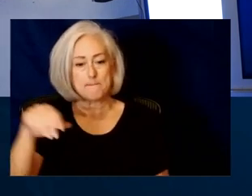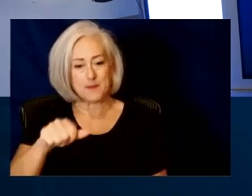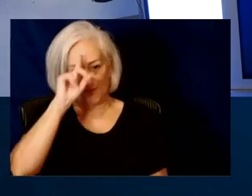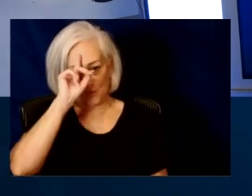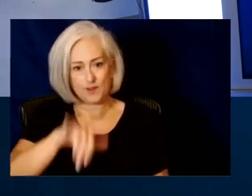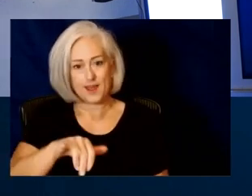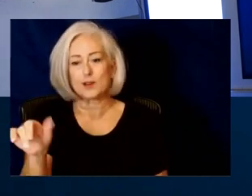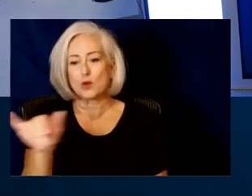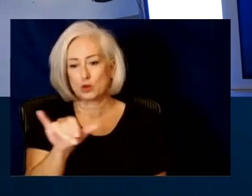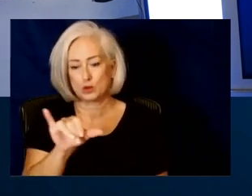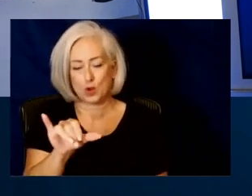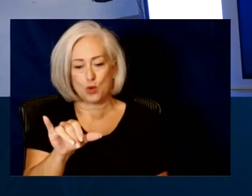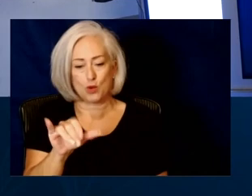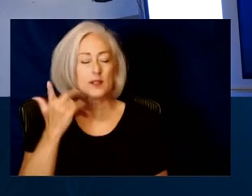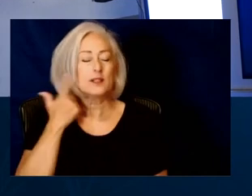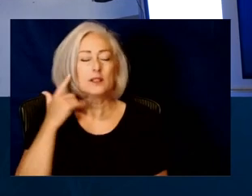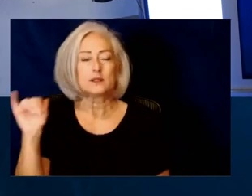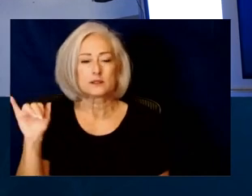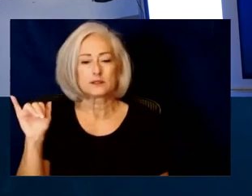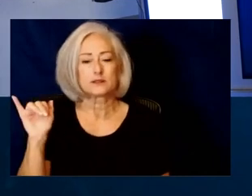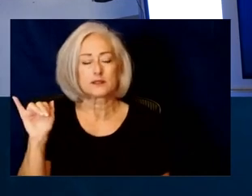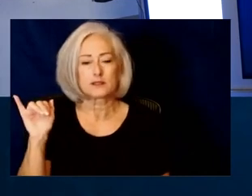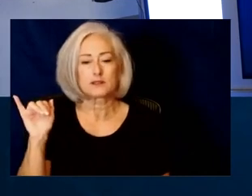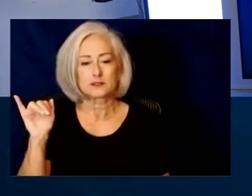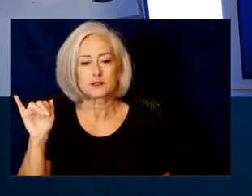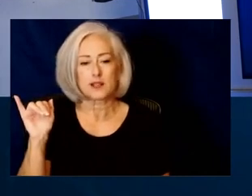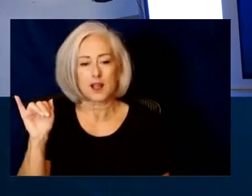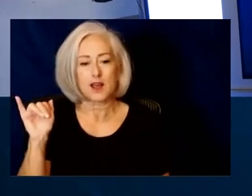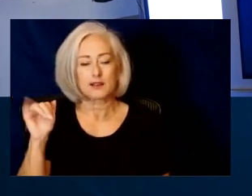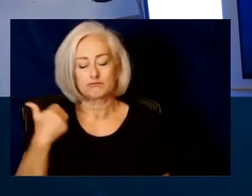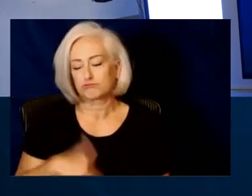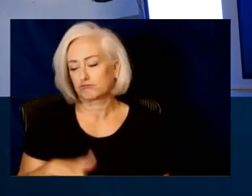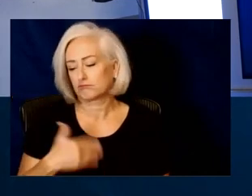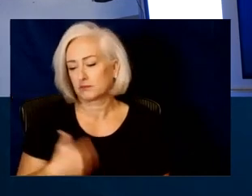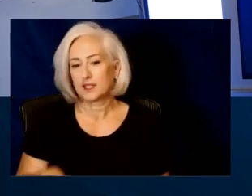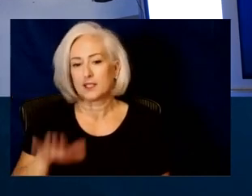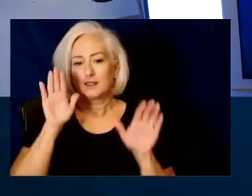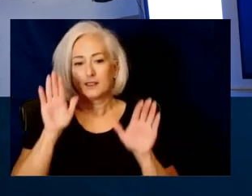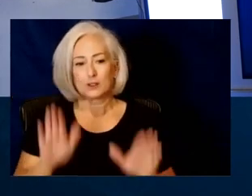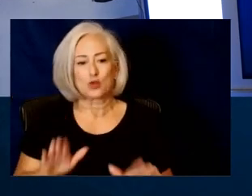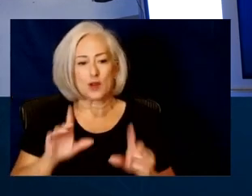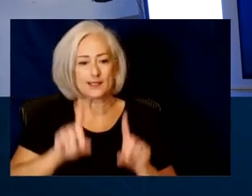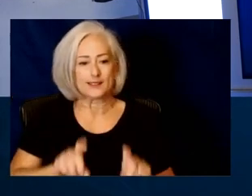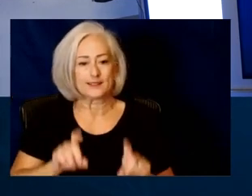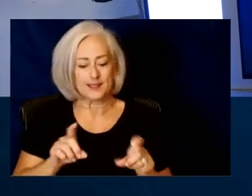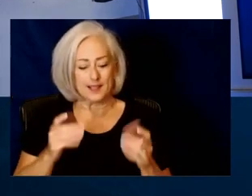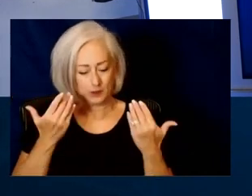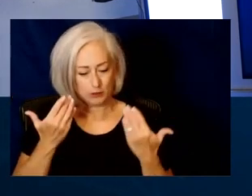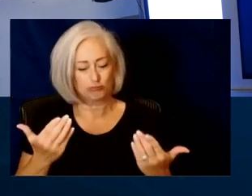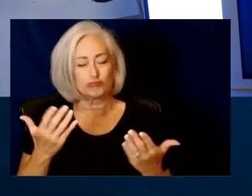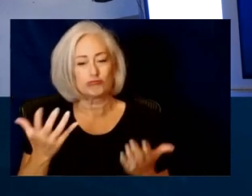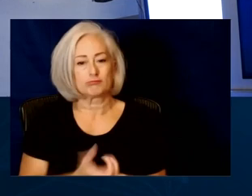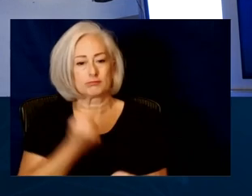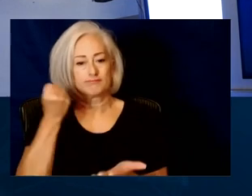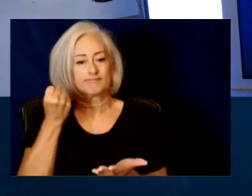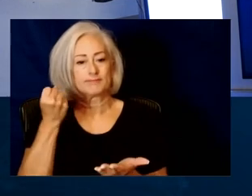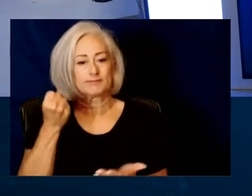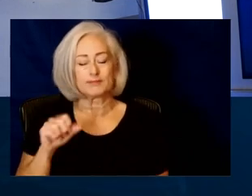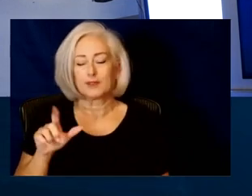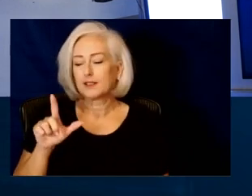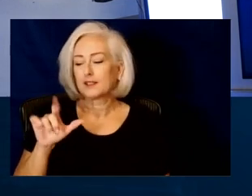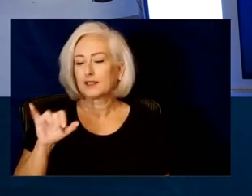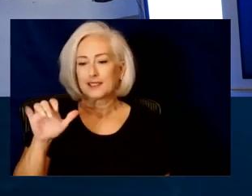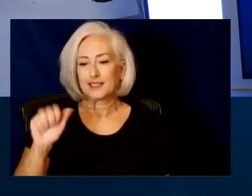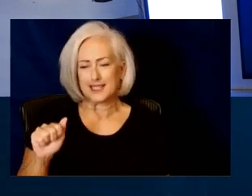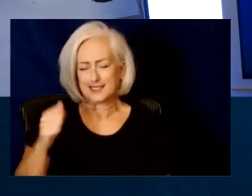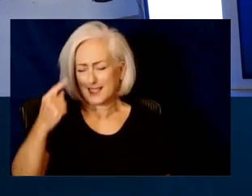it sounds like this is a great test to go ahead and get. And then Lisa, I think we may have talked about it, but